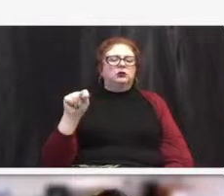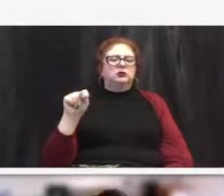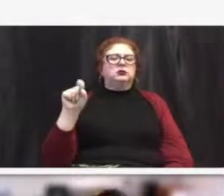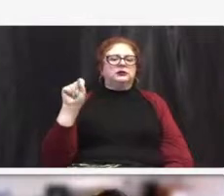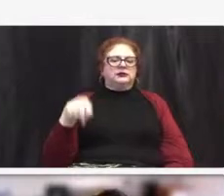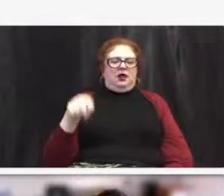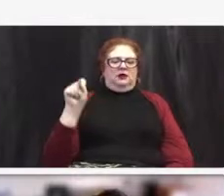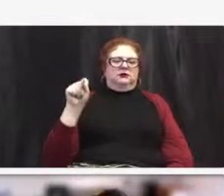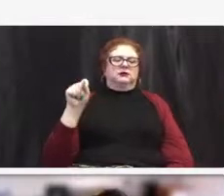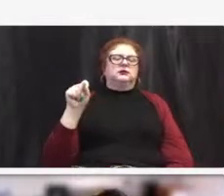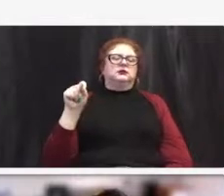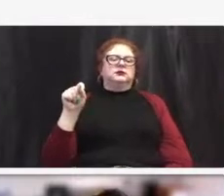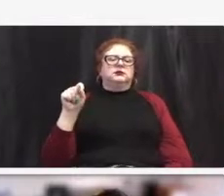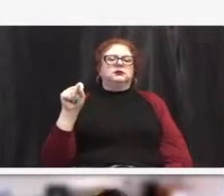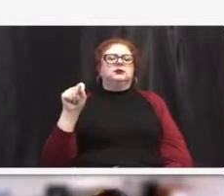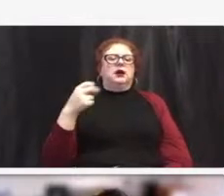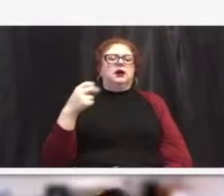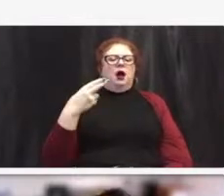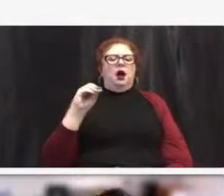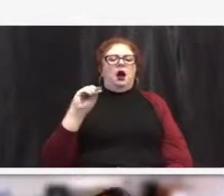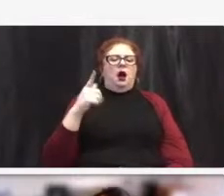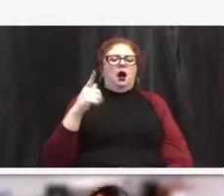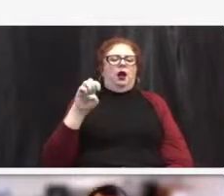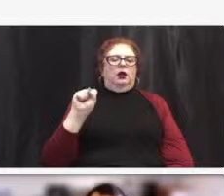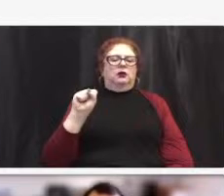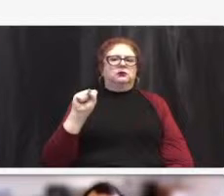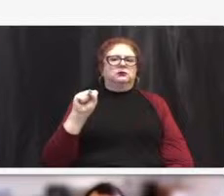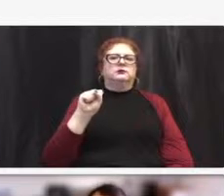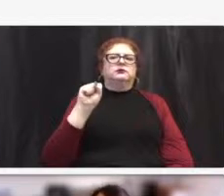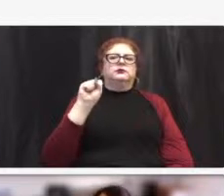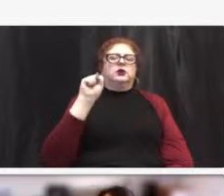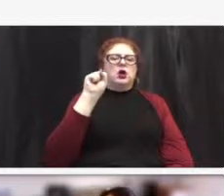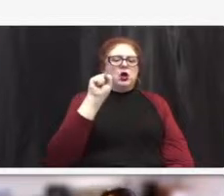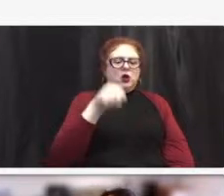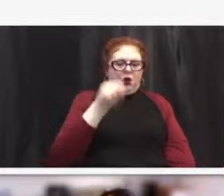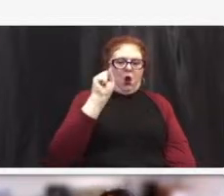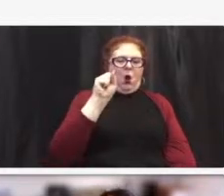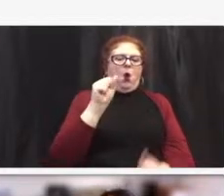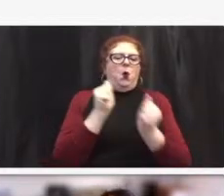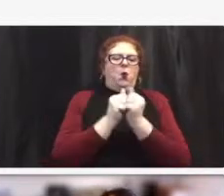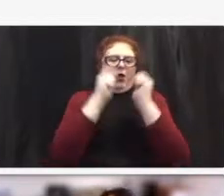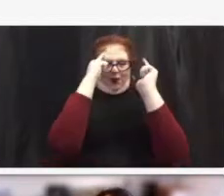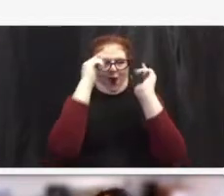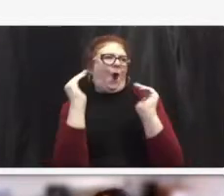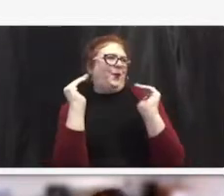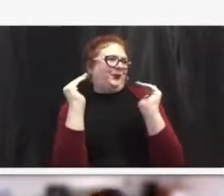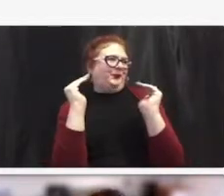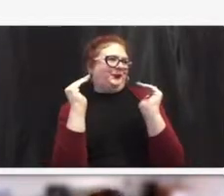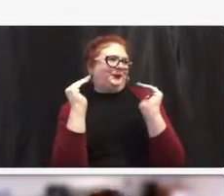Yes. Hodges, I'm voting yes with hope.